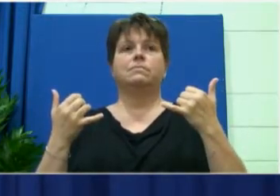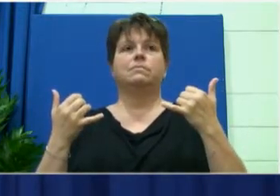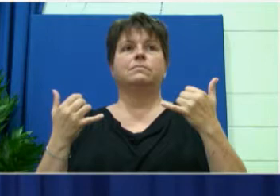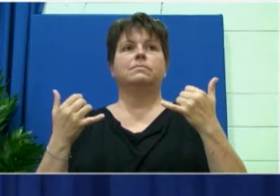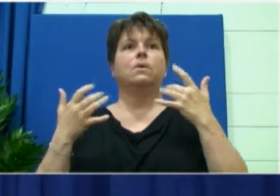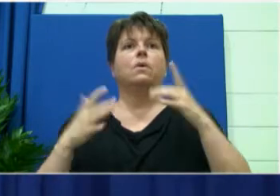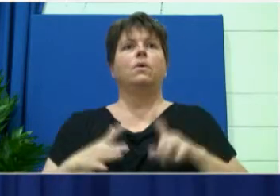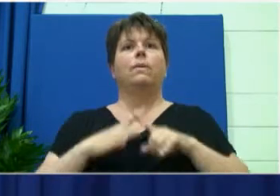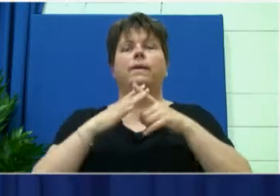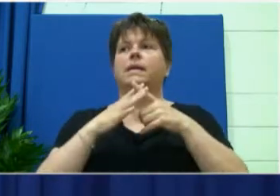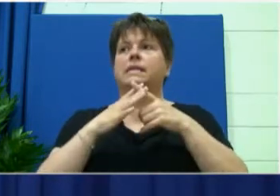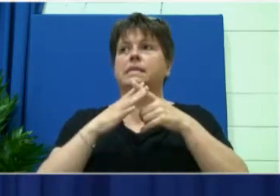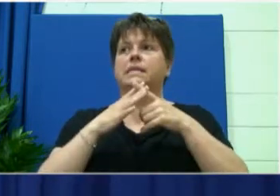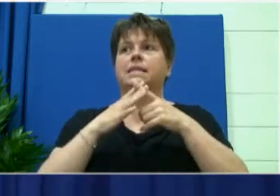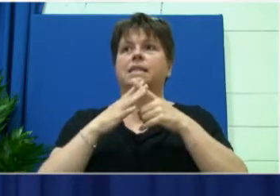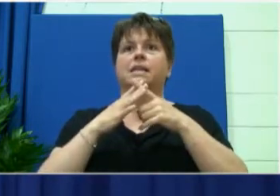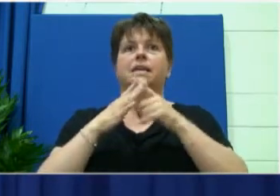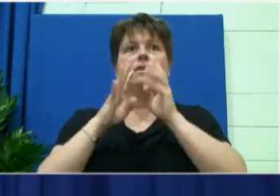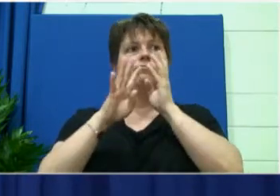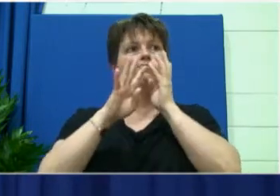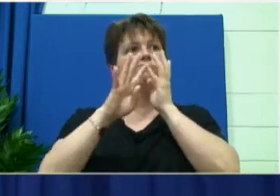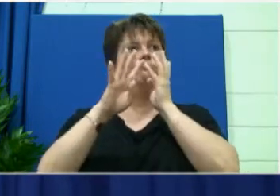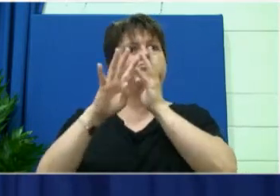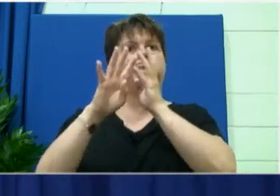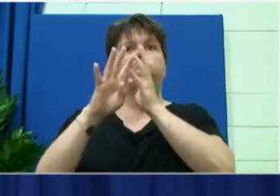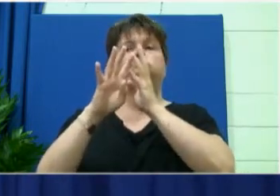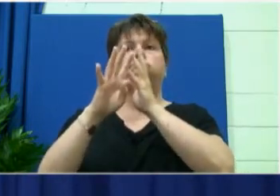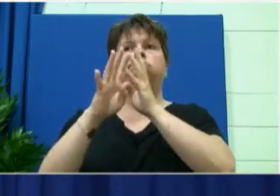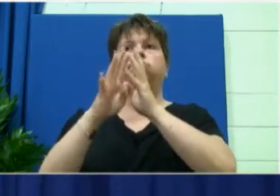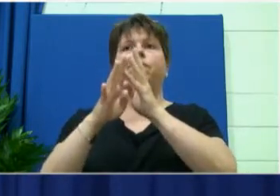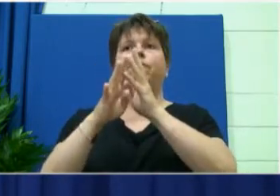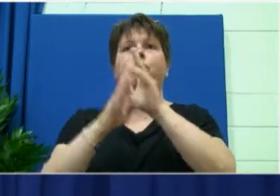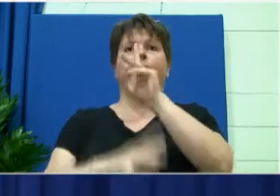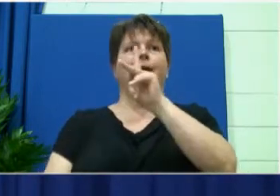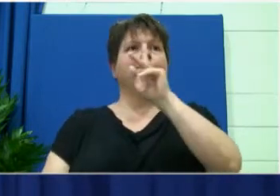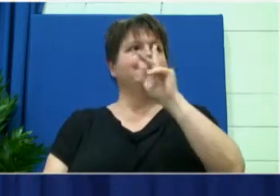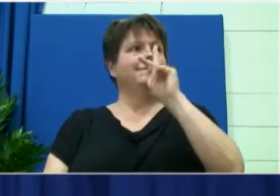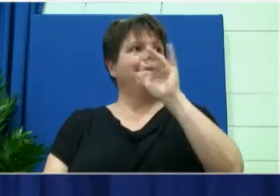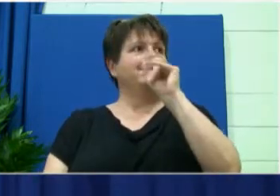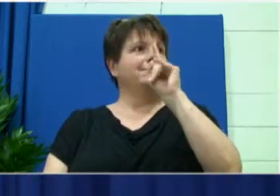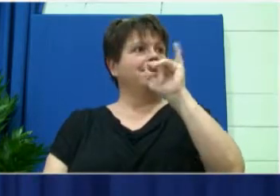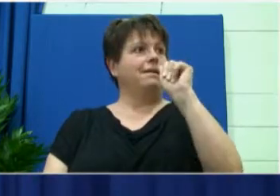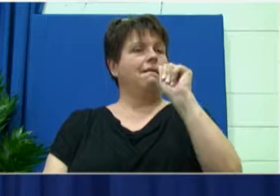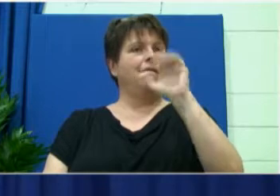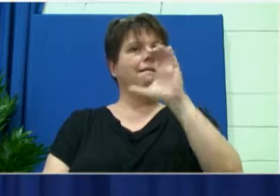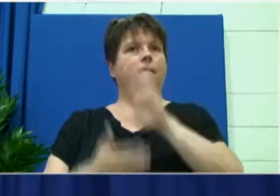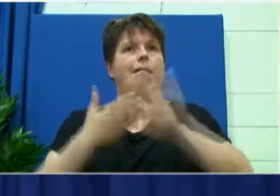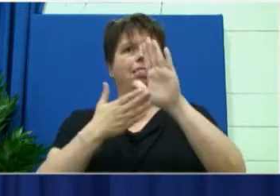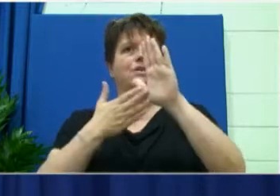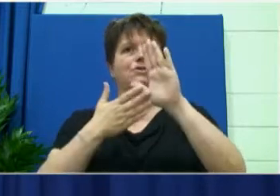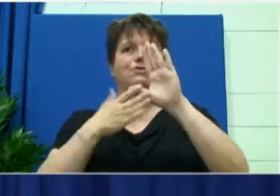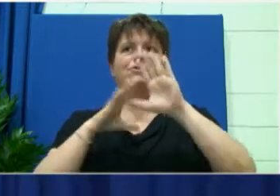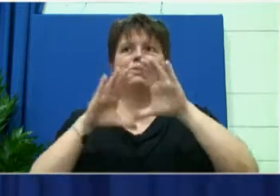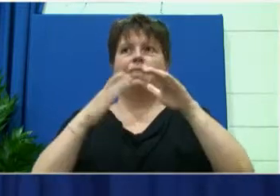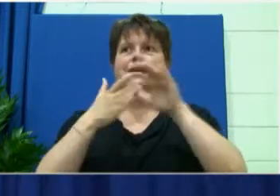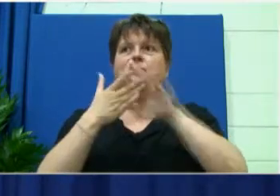we will begin the processional for the Kaskaskia College graduating class of 2015.